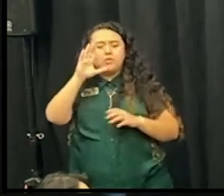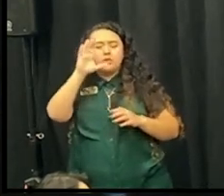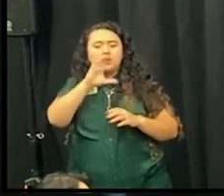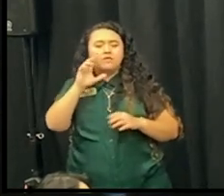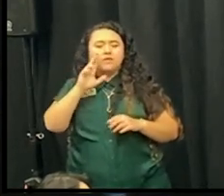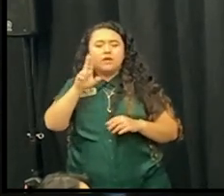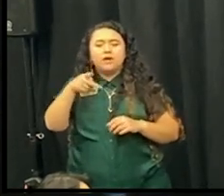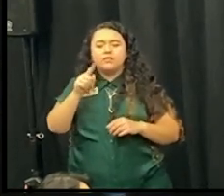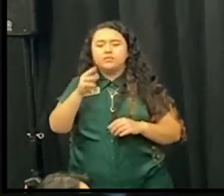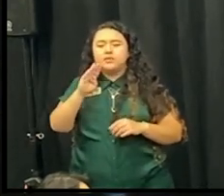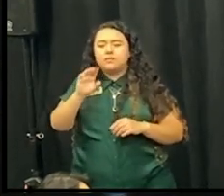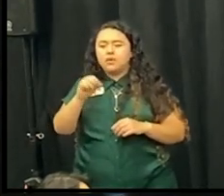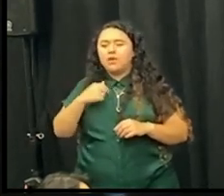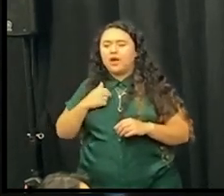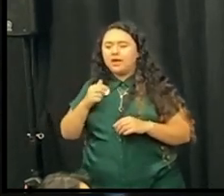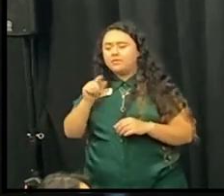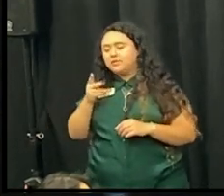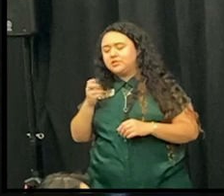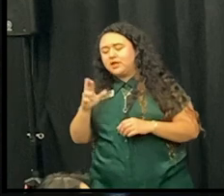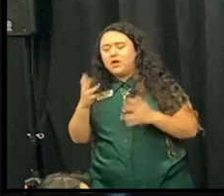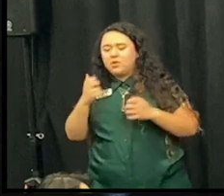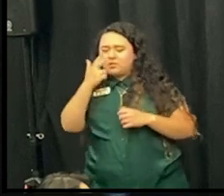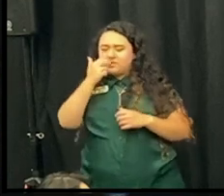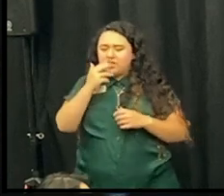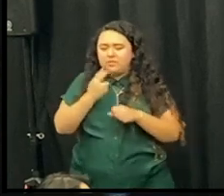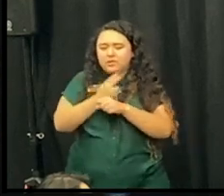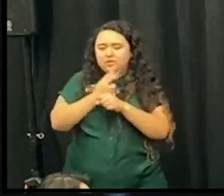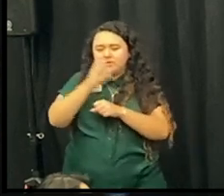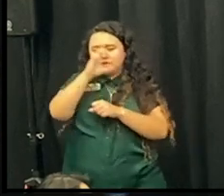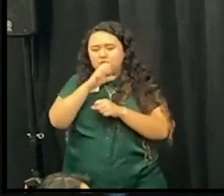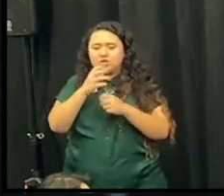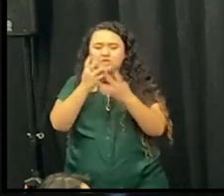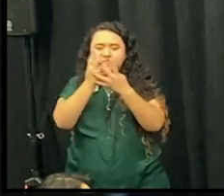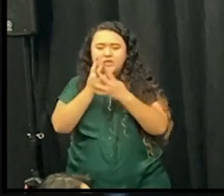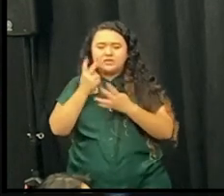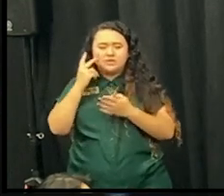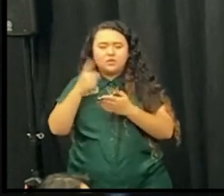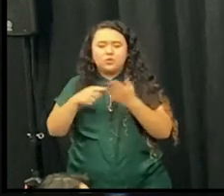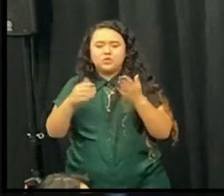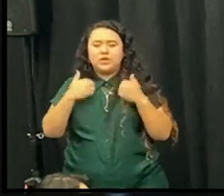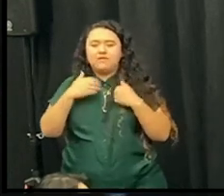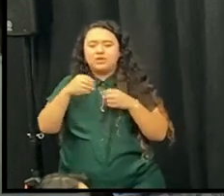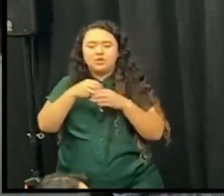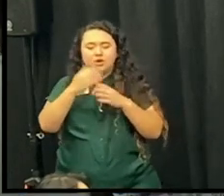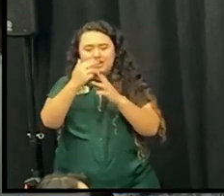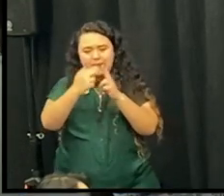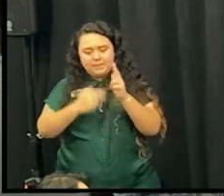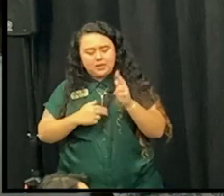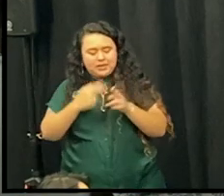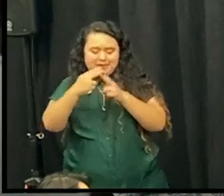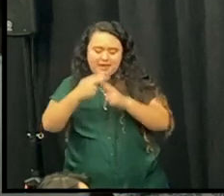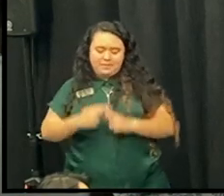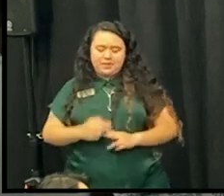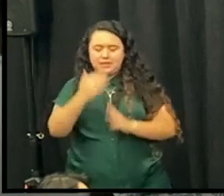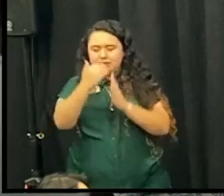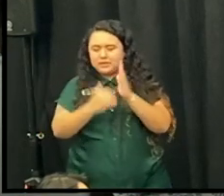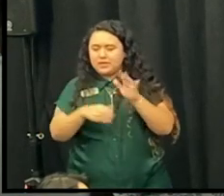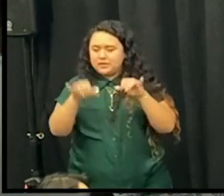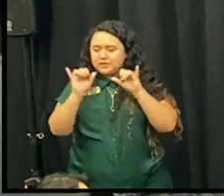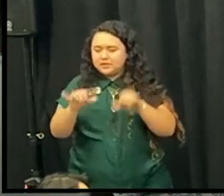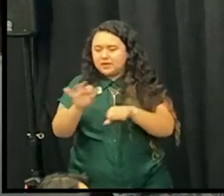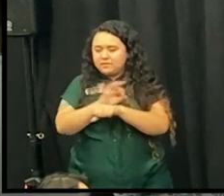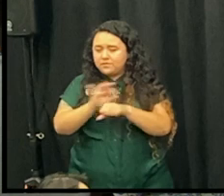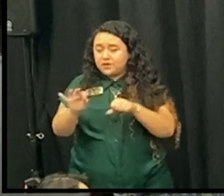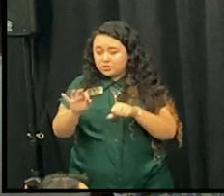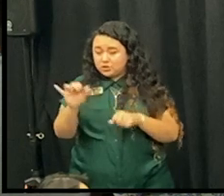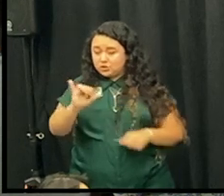a tenor, I want it to be funny. Oh. So I'm going to use these search filters to see what you have in your catalog. And I said, can we use that same